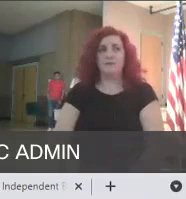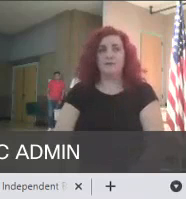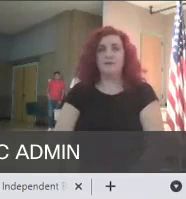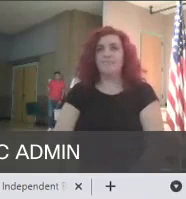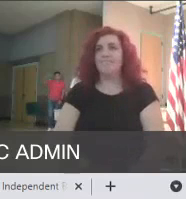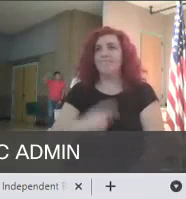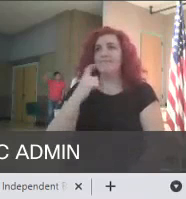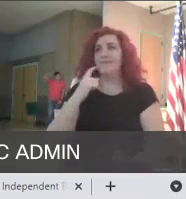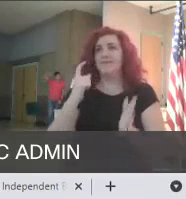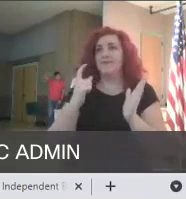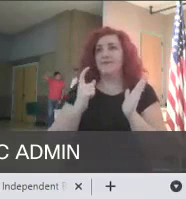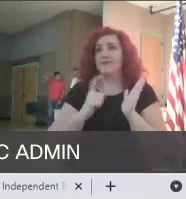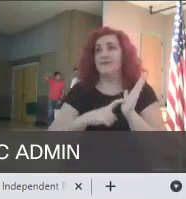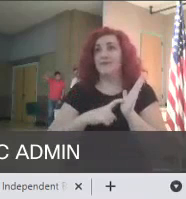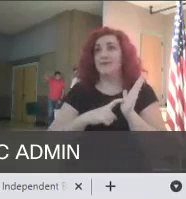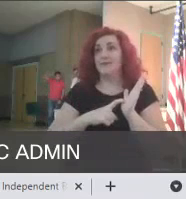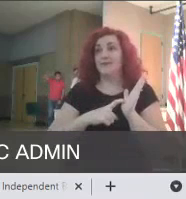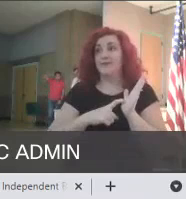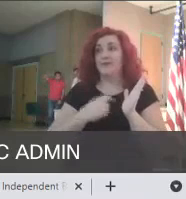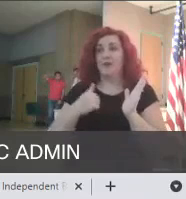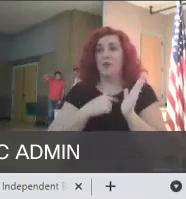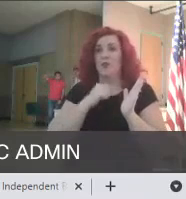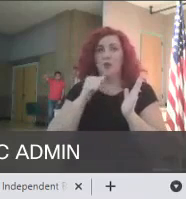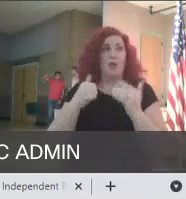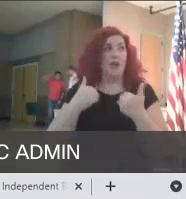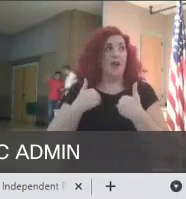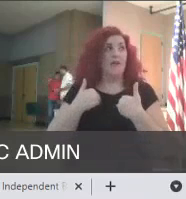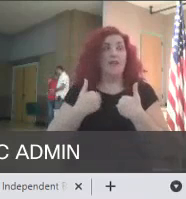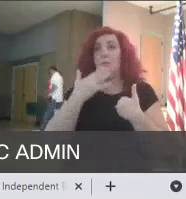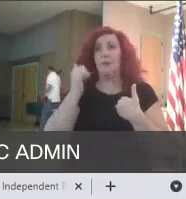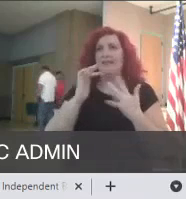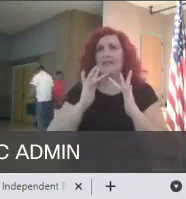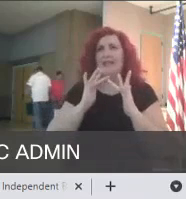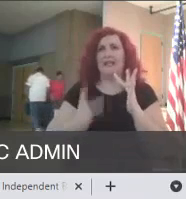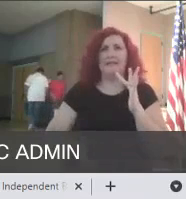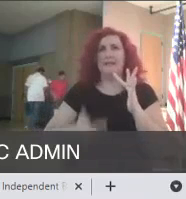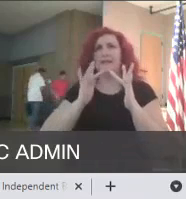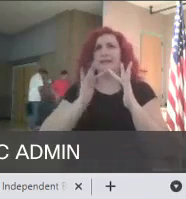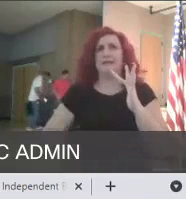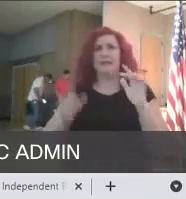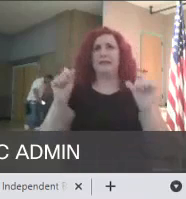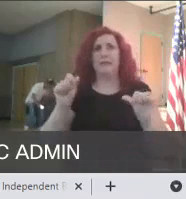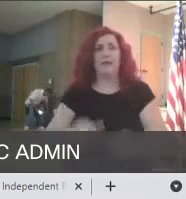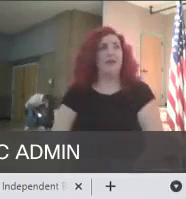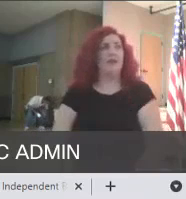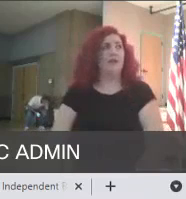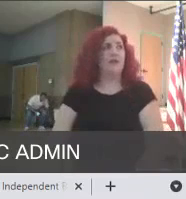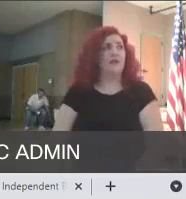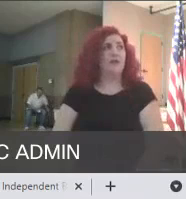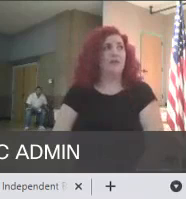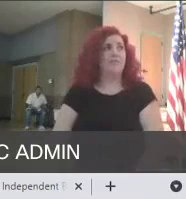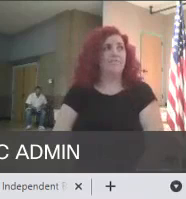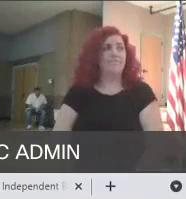we do not have the best internet capability